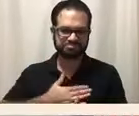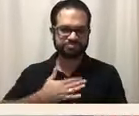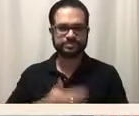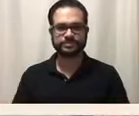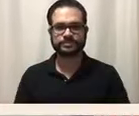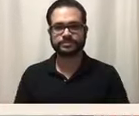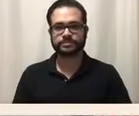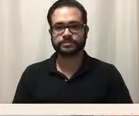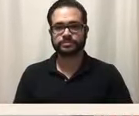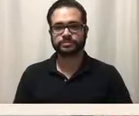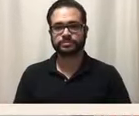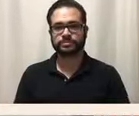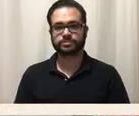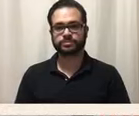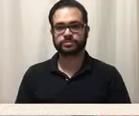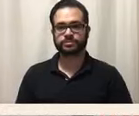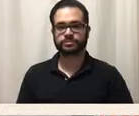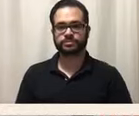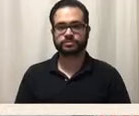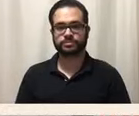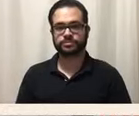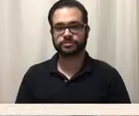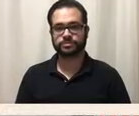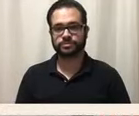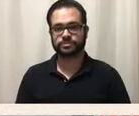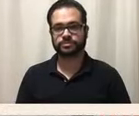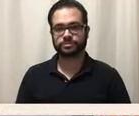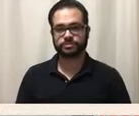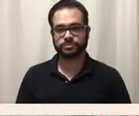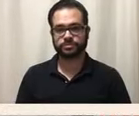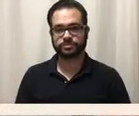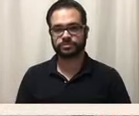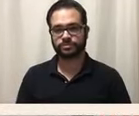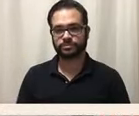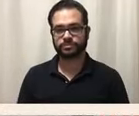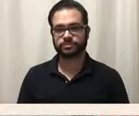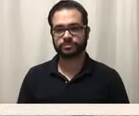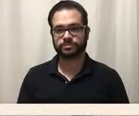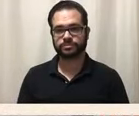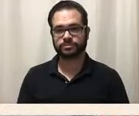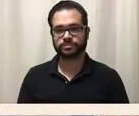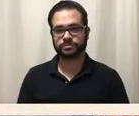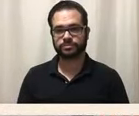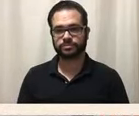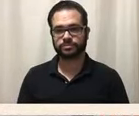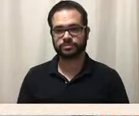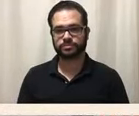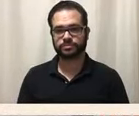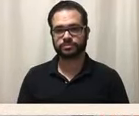I just wanna play with you, play with you, and now we're